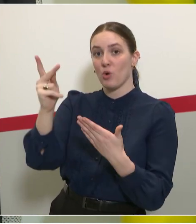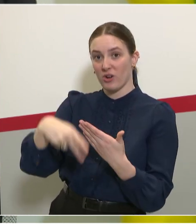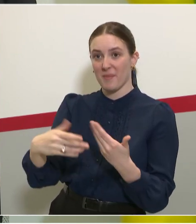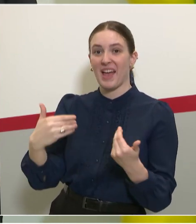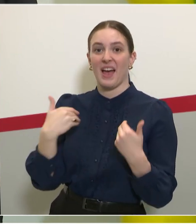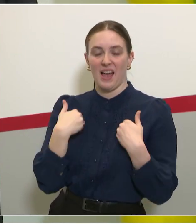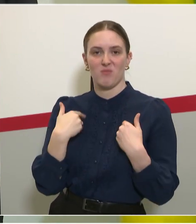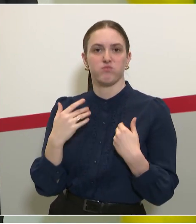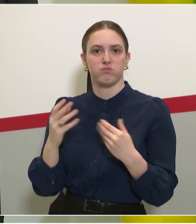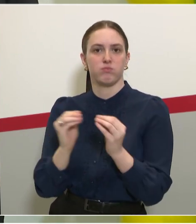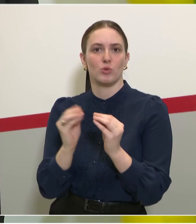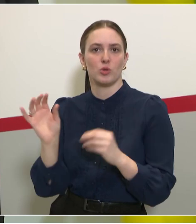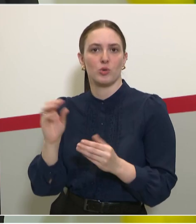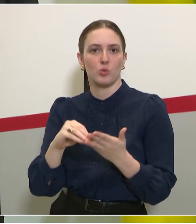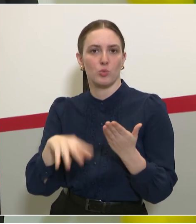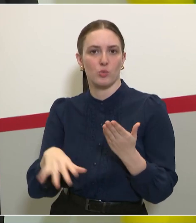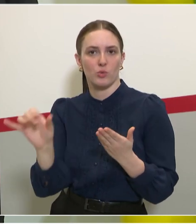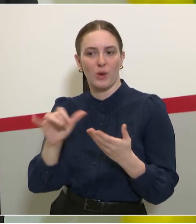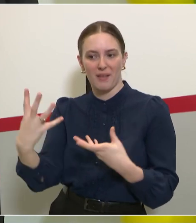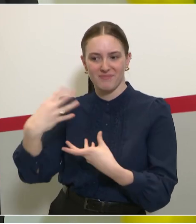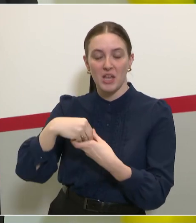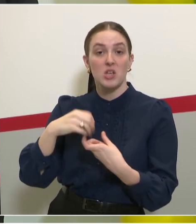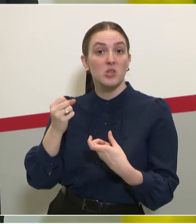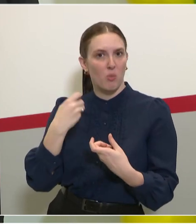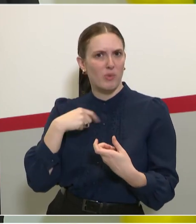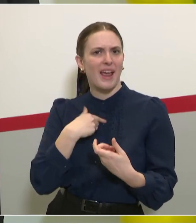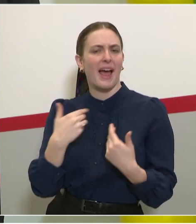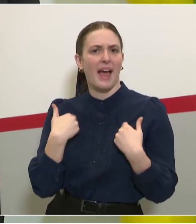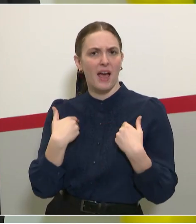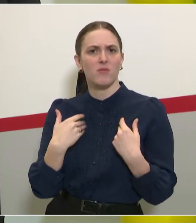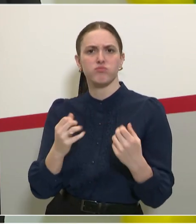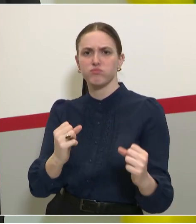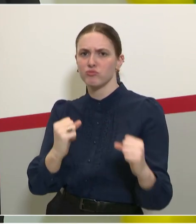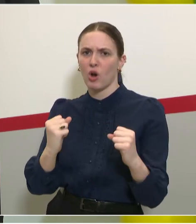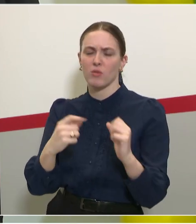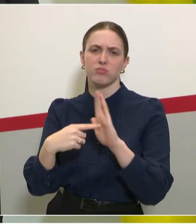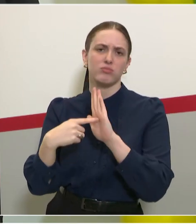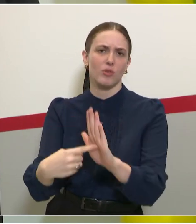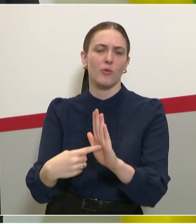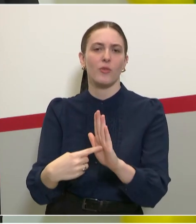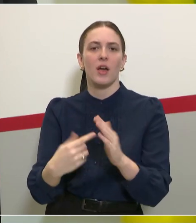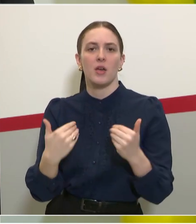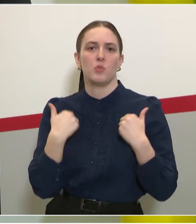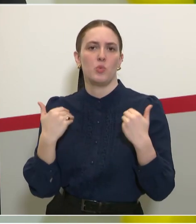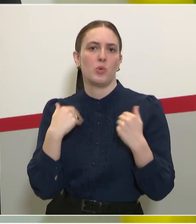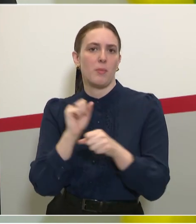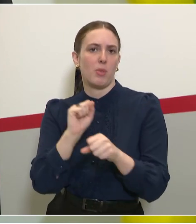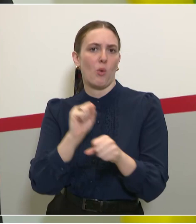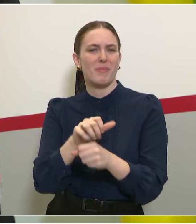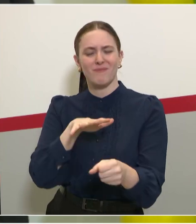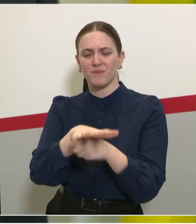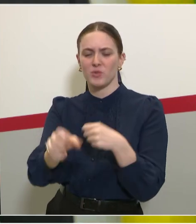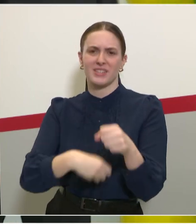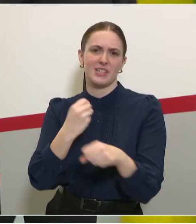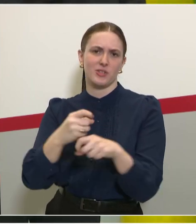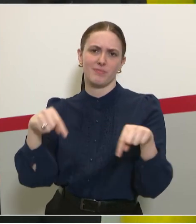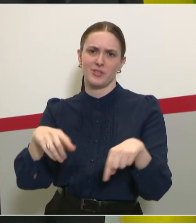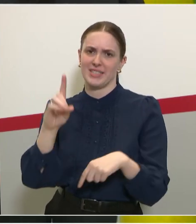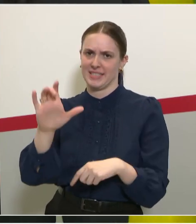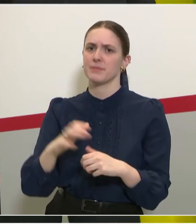say we have a strong showing of supportive youth employment that happens year-round in the district.